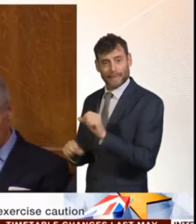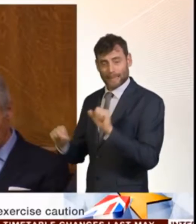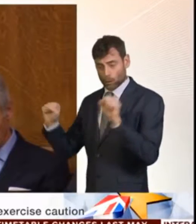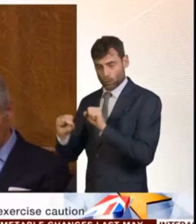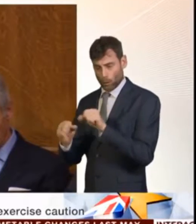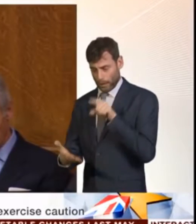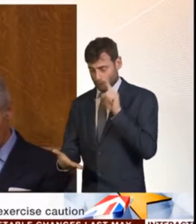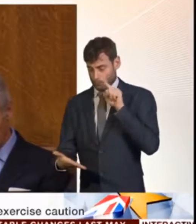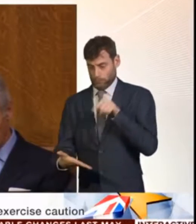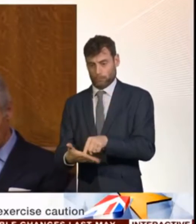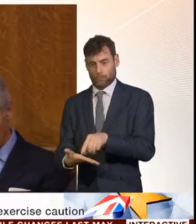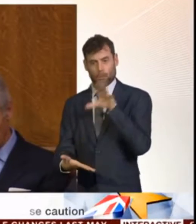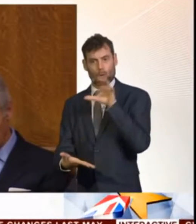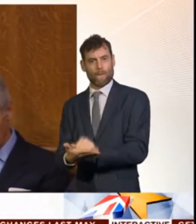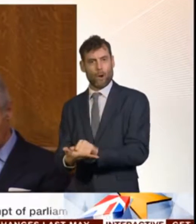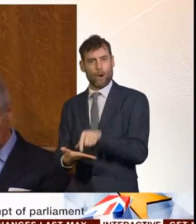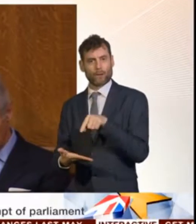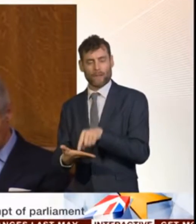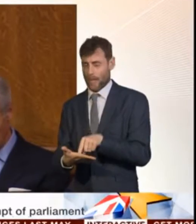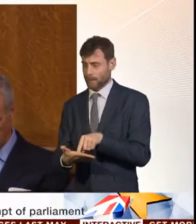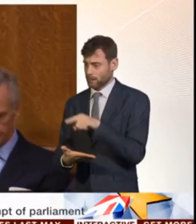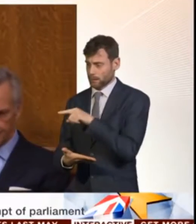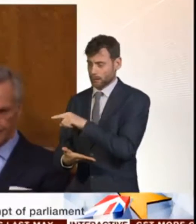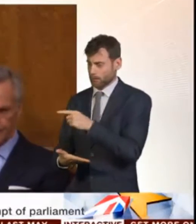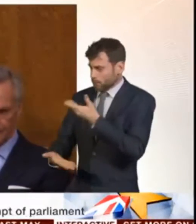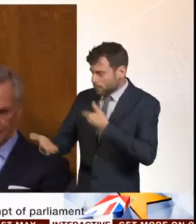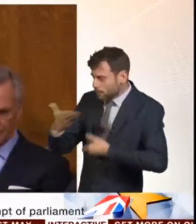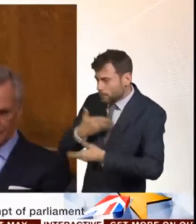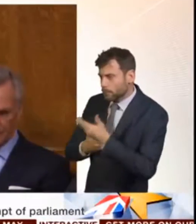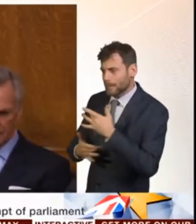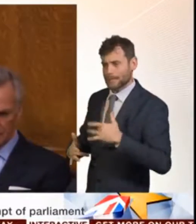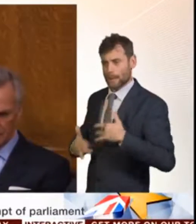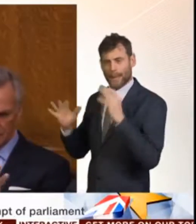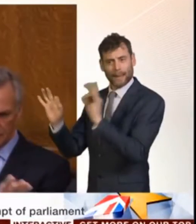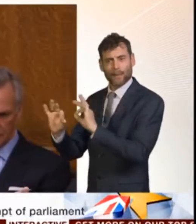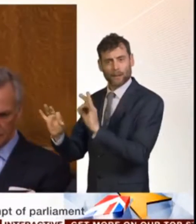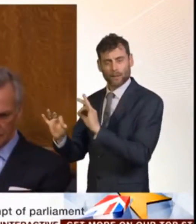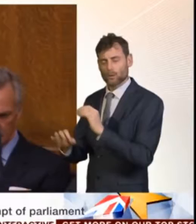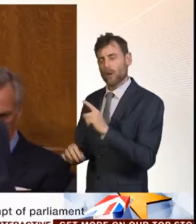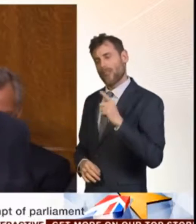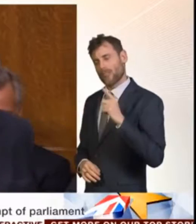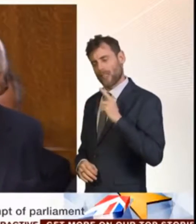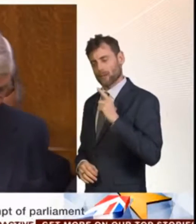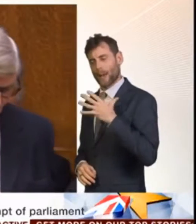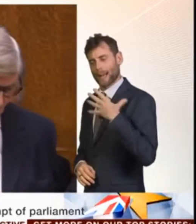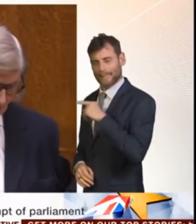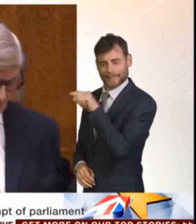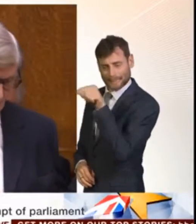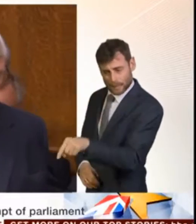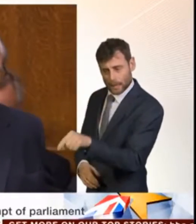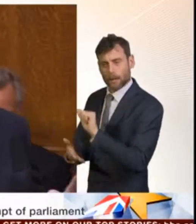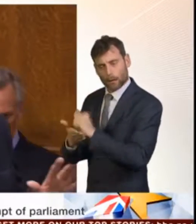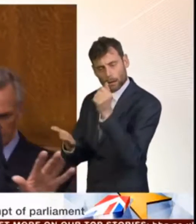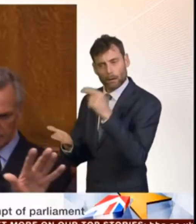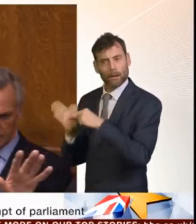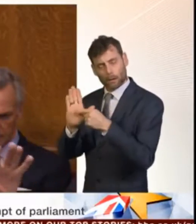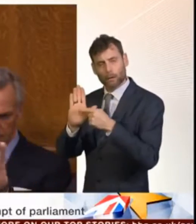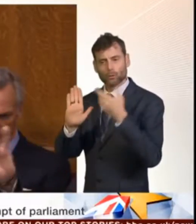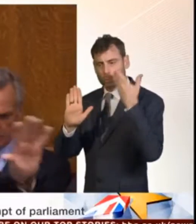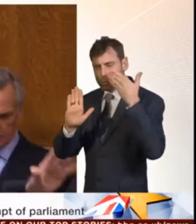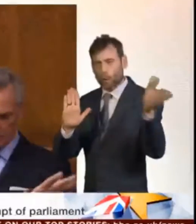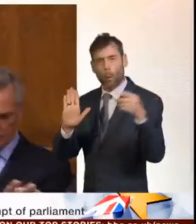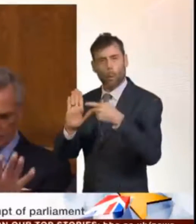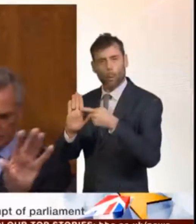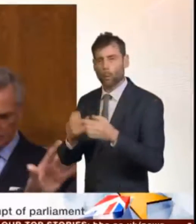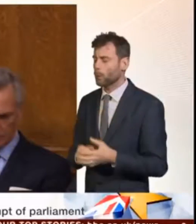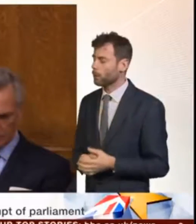that in his opinion, and that is why we need to have its full disclosure. I also understand that there are,